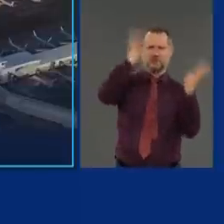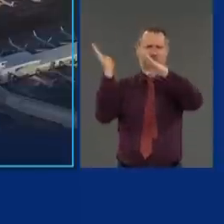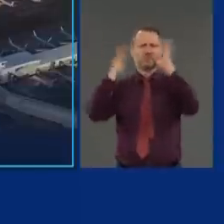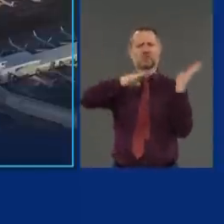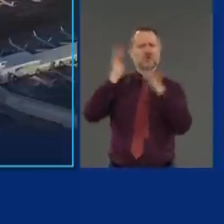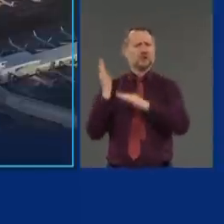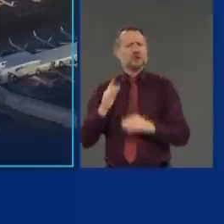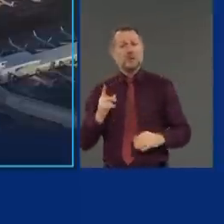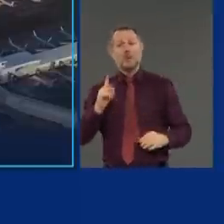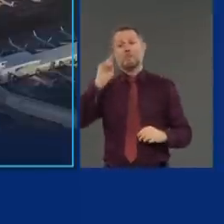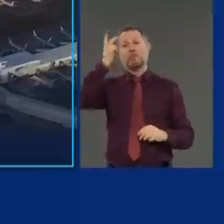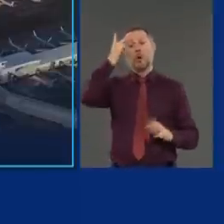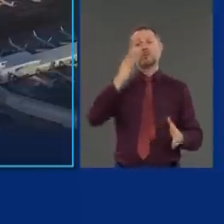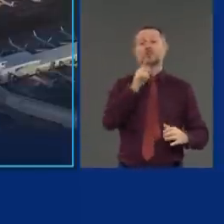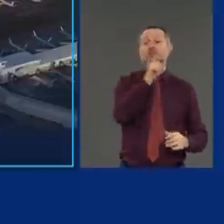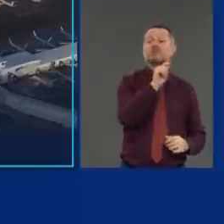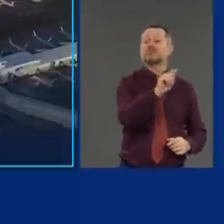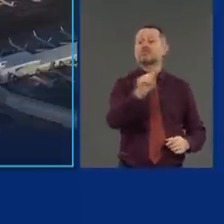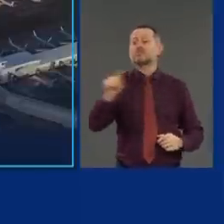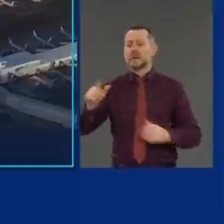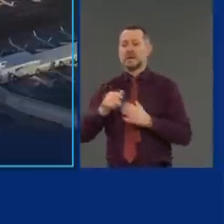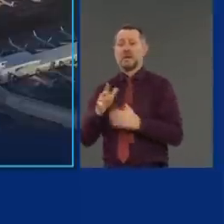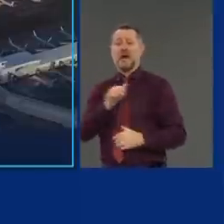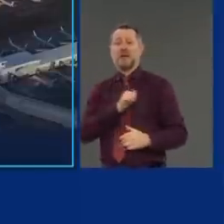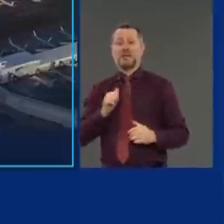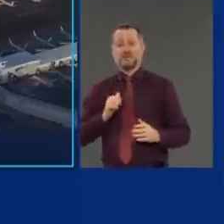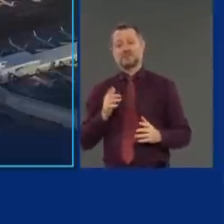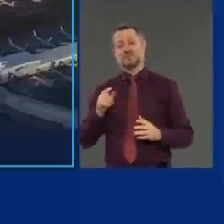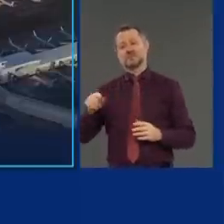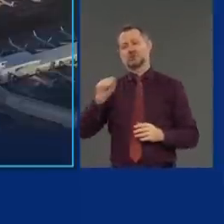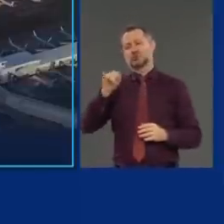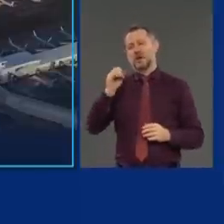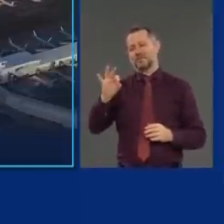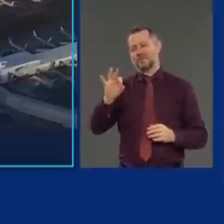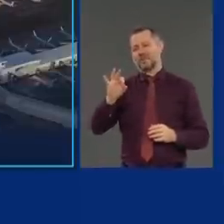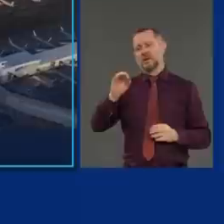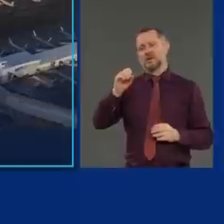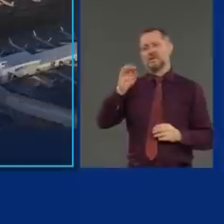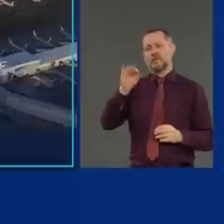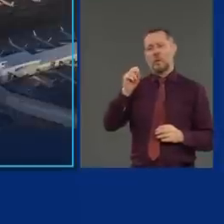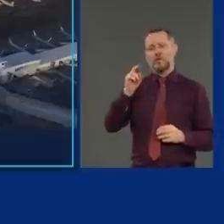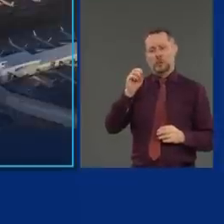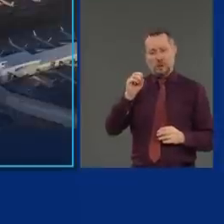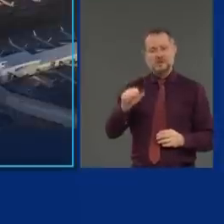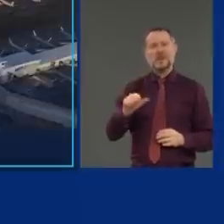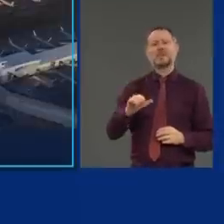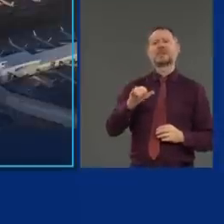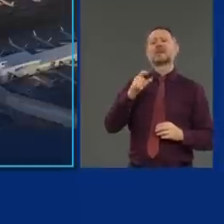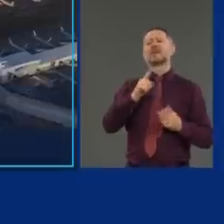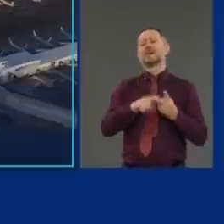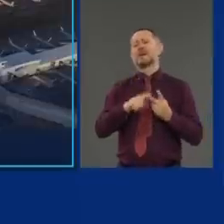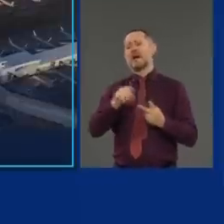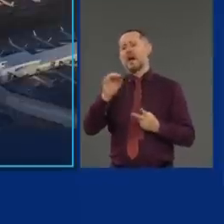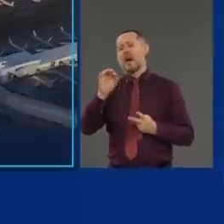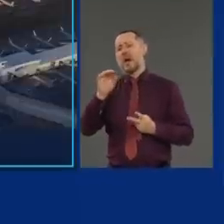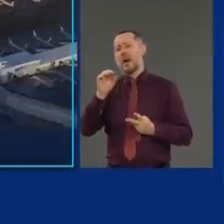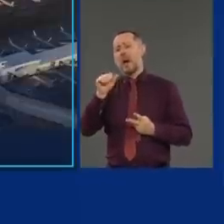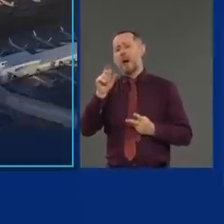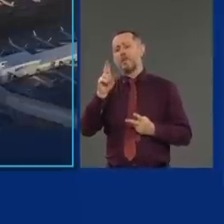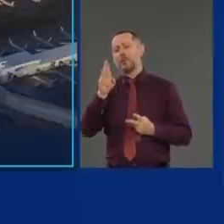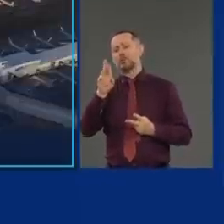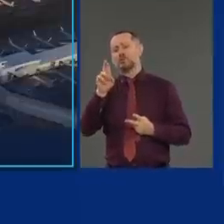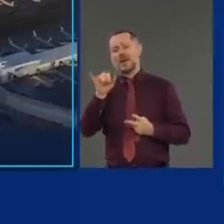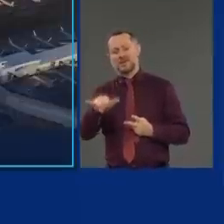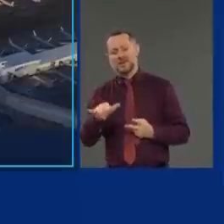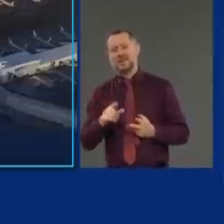officials, including in particular Assemblyman Jeff Aubrey and community leaders with whom we worked and consulted. Today we're